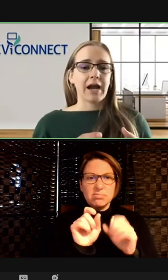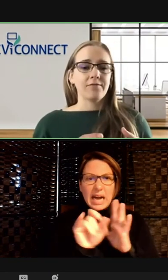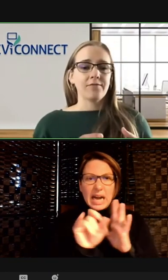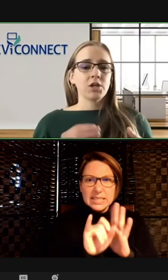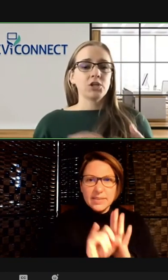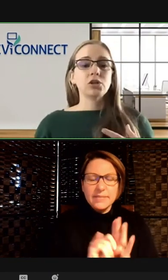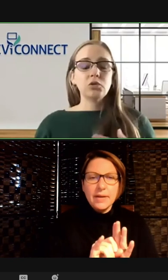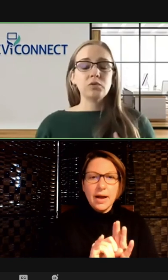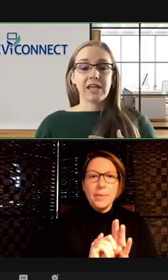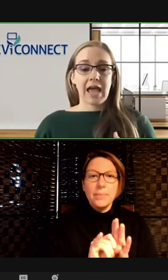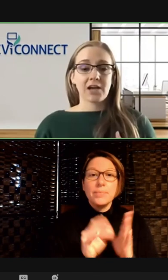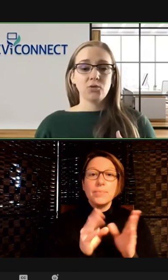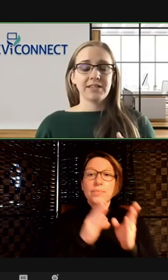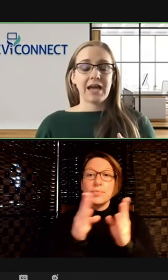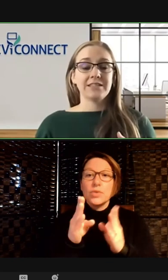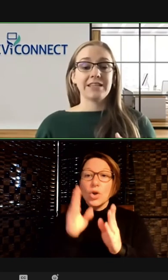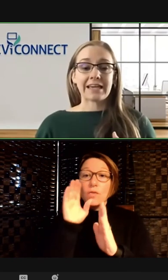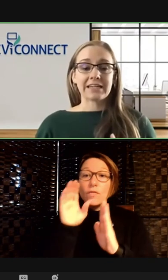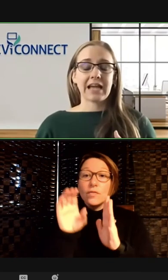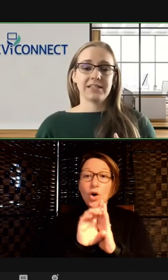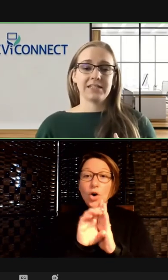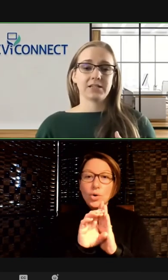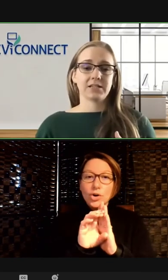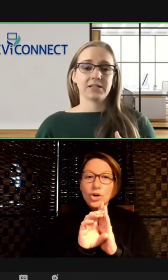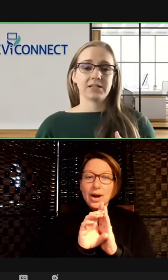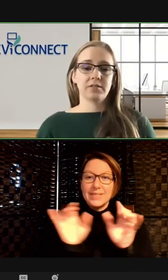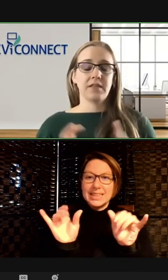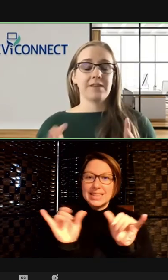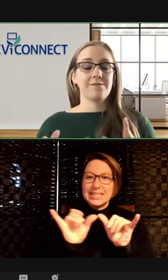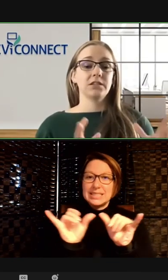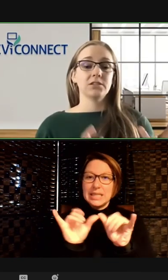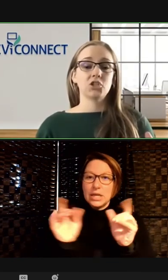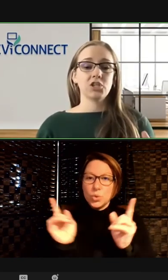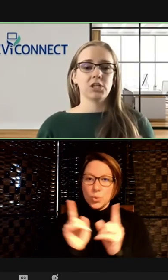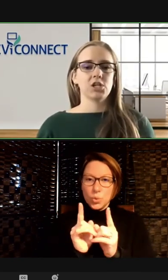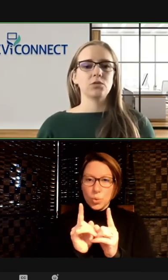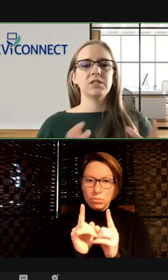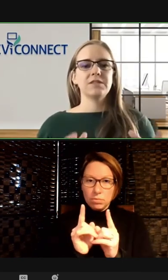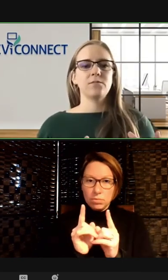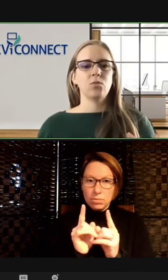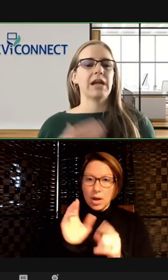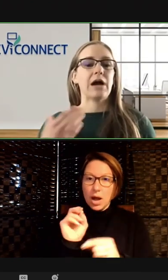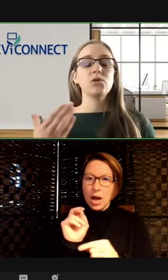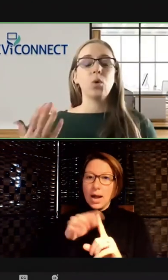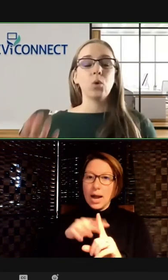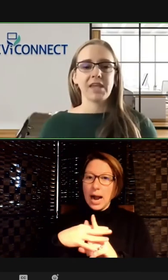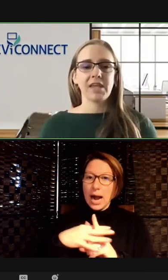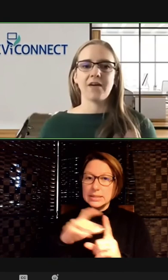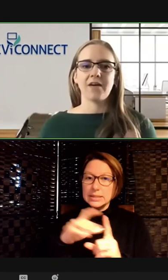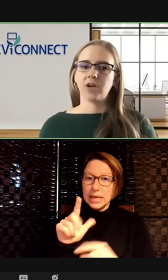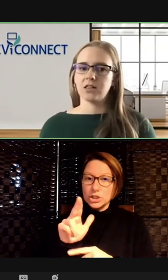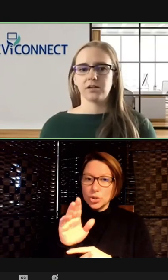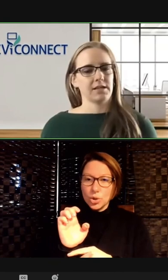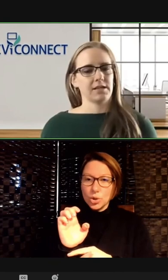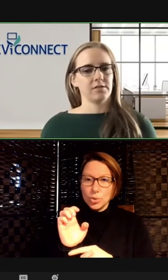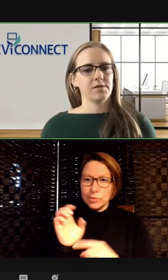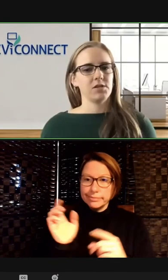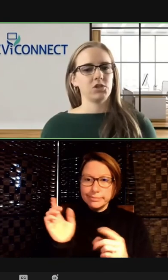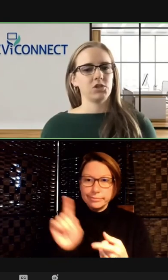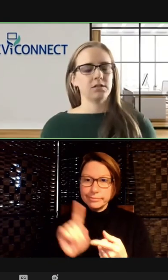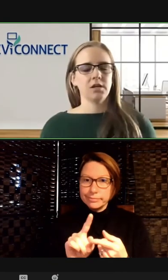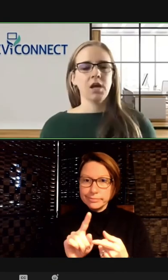a photograph, you're losing actual size and context clues. And then if you have an illustration, you lose even more. Now you only have color